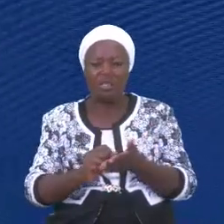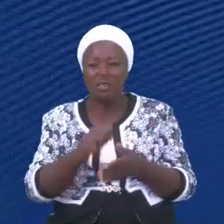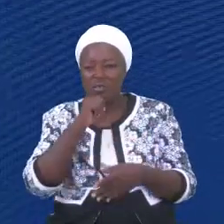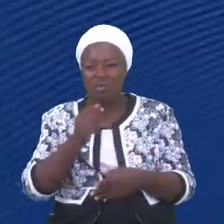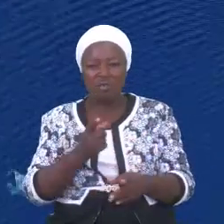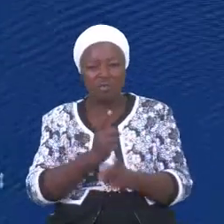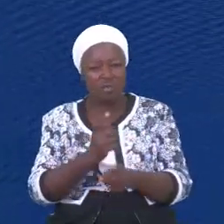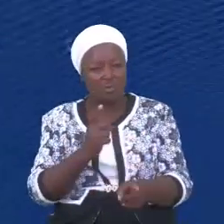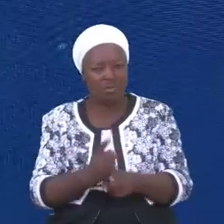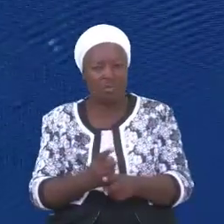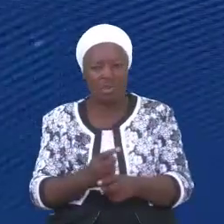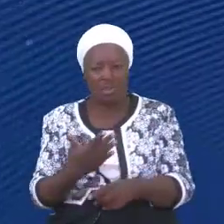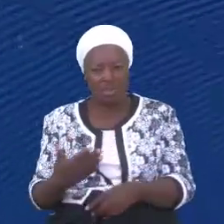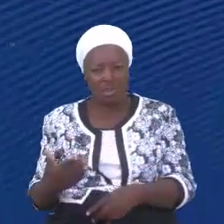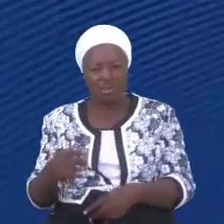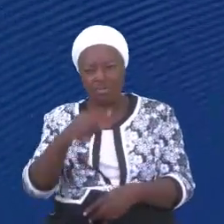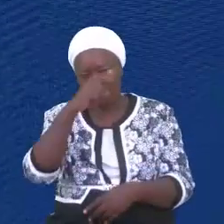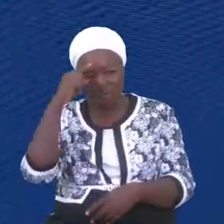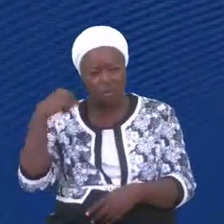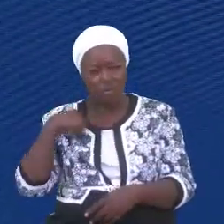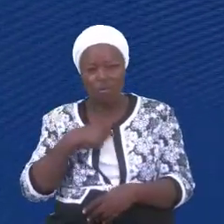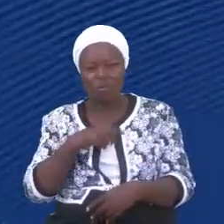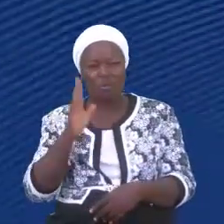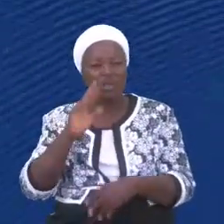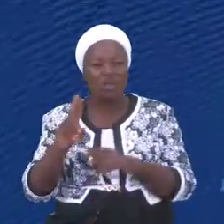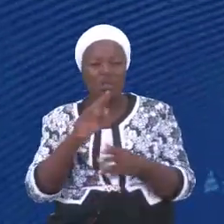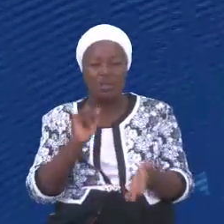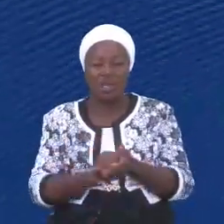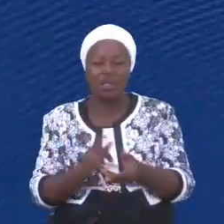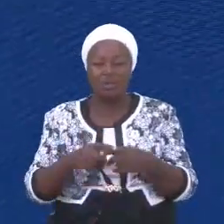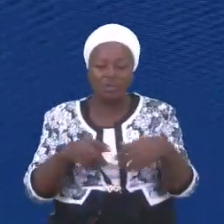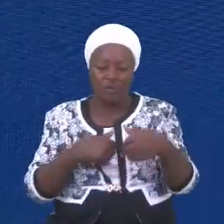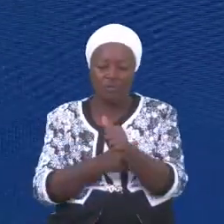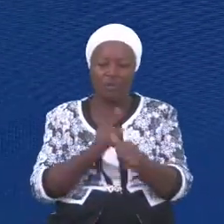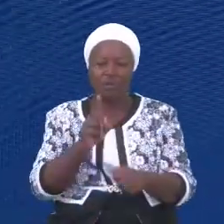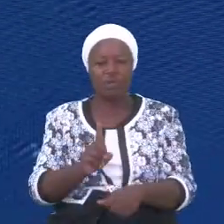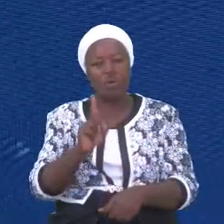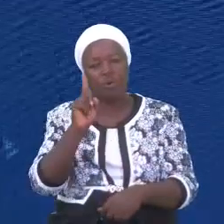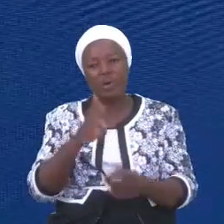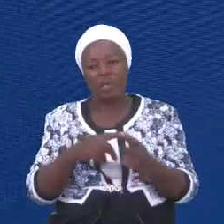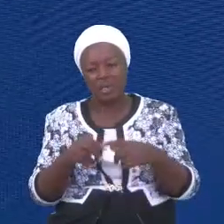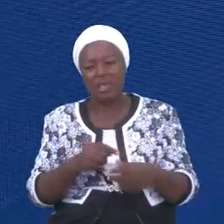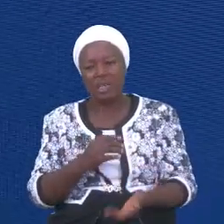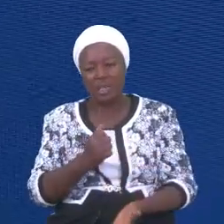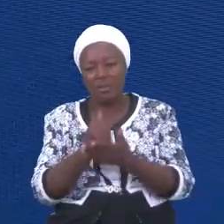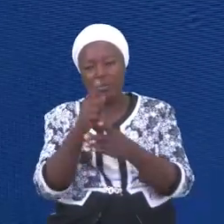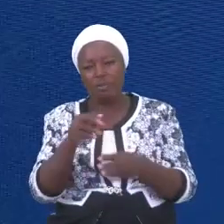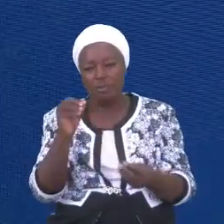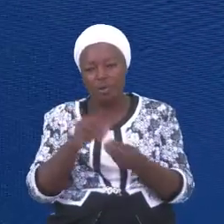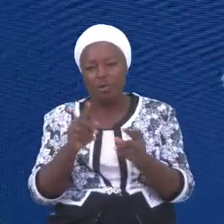Please, the counselors, we appreciate all the work you are doing since the beginning of this program.